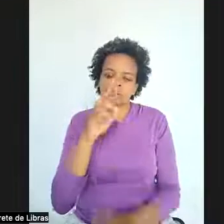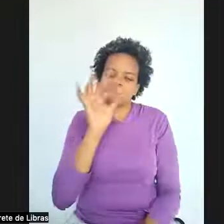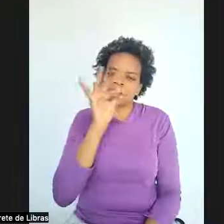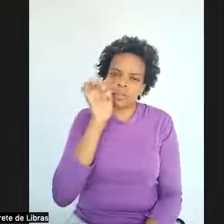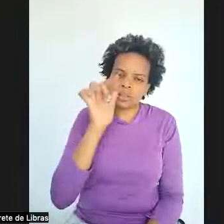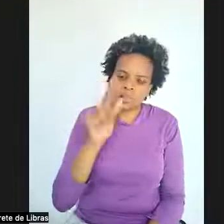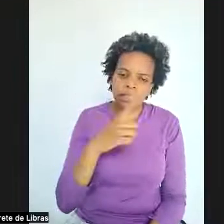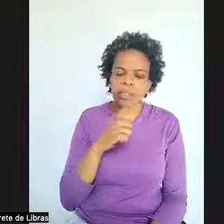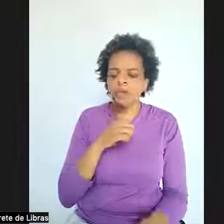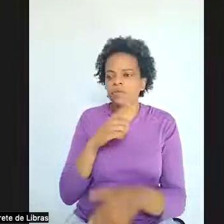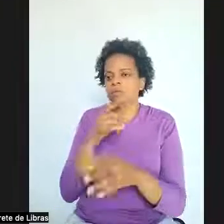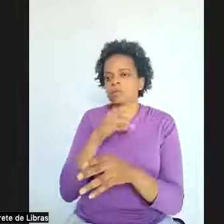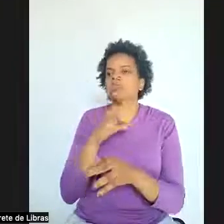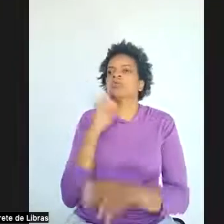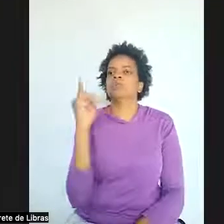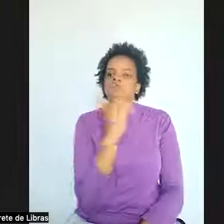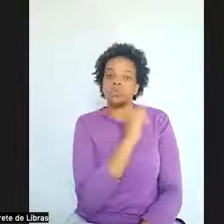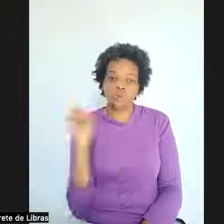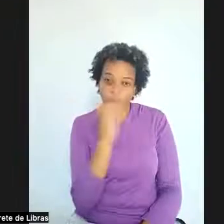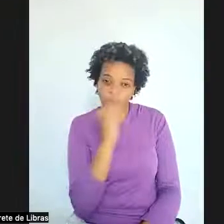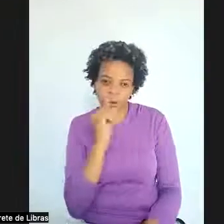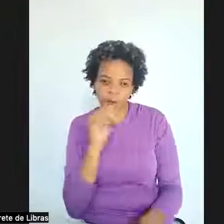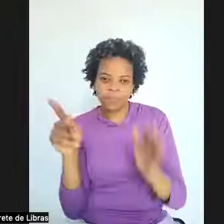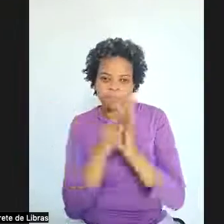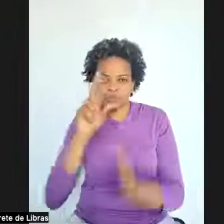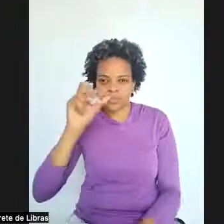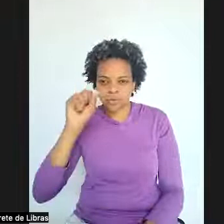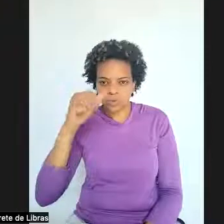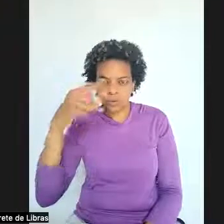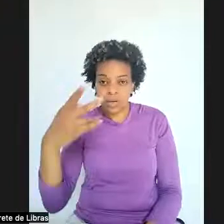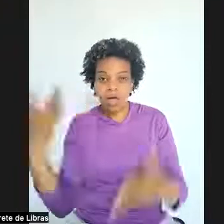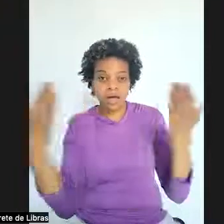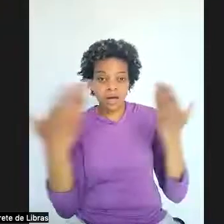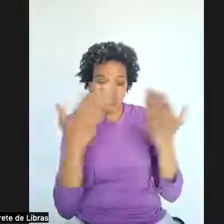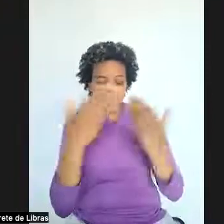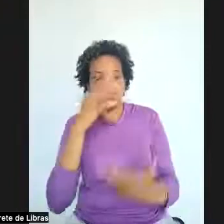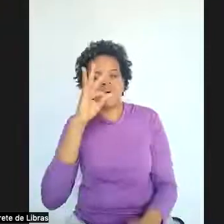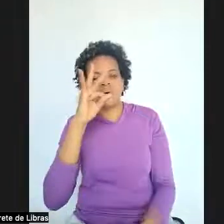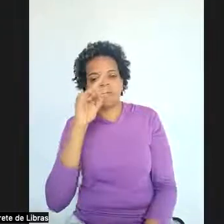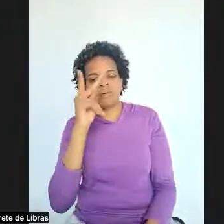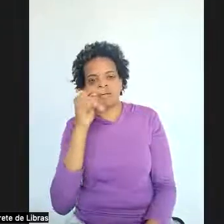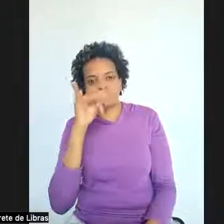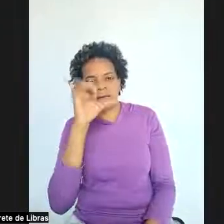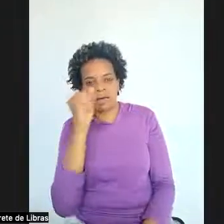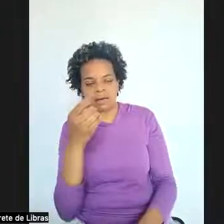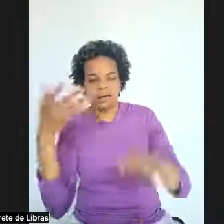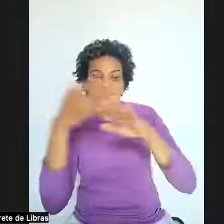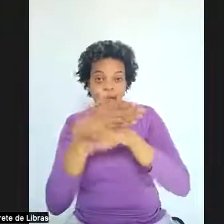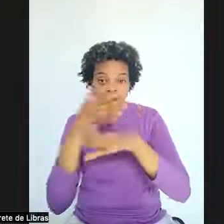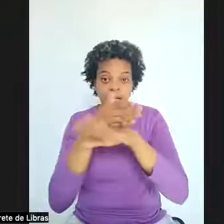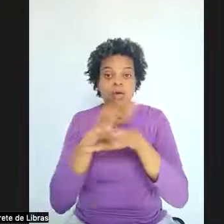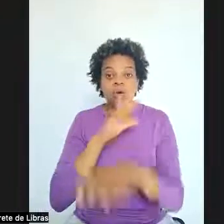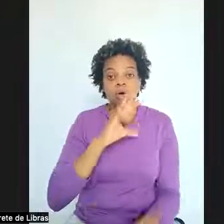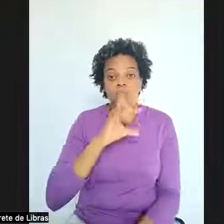participants like Rafael Heróis, who today is a PhD in USP, and now Thais is coordinating. Thais Lopes is the current coordinator